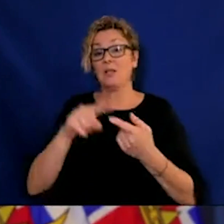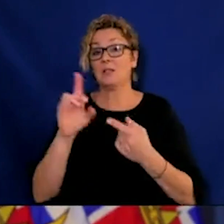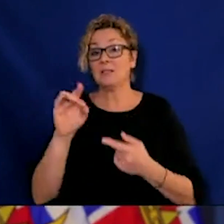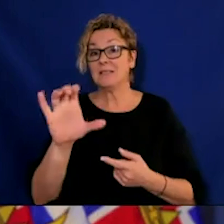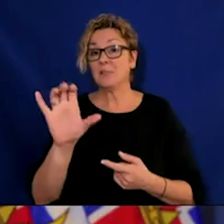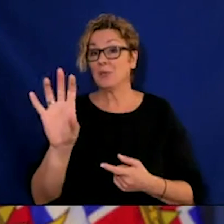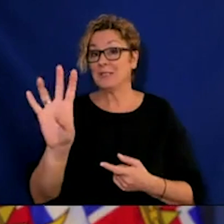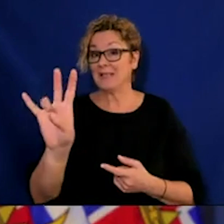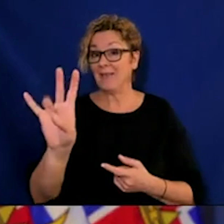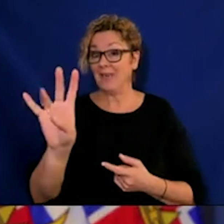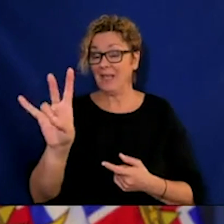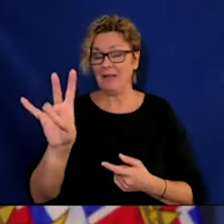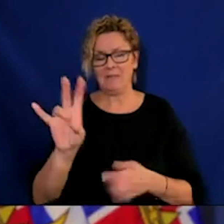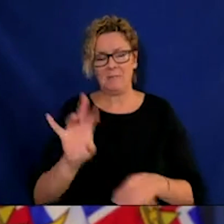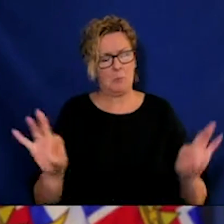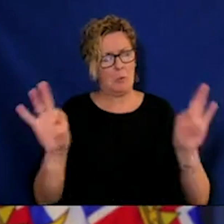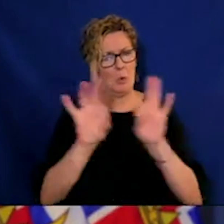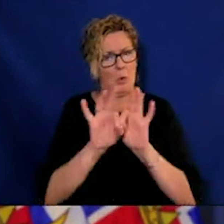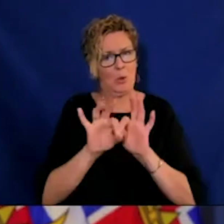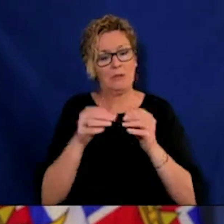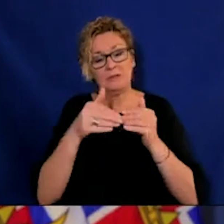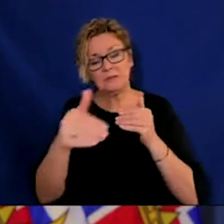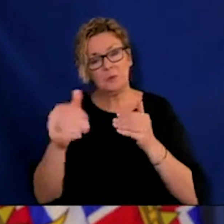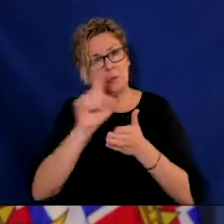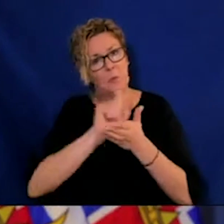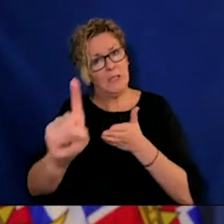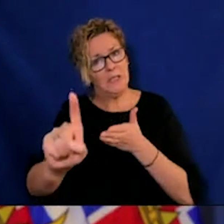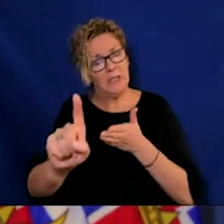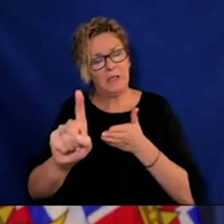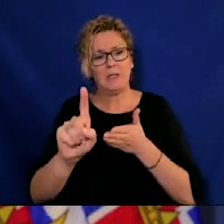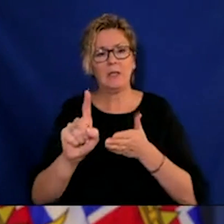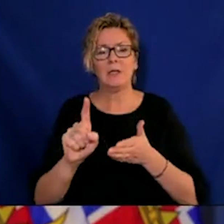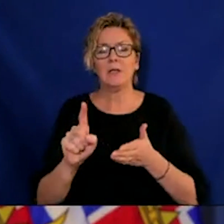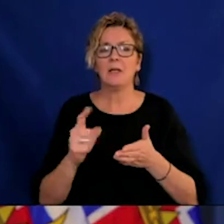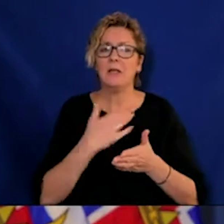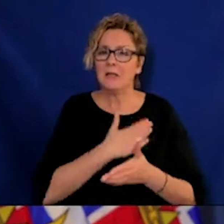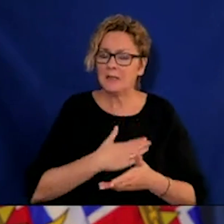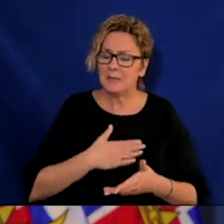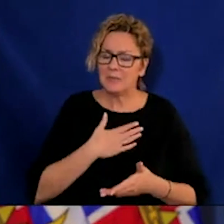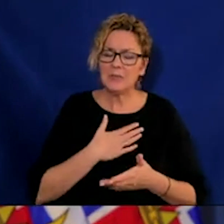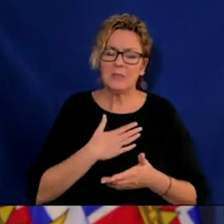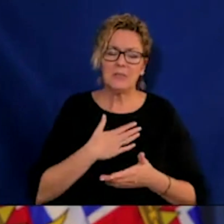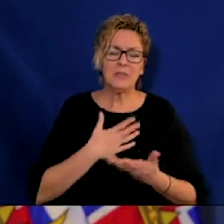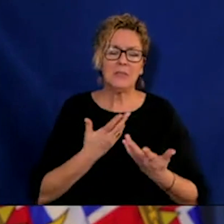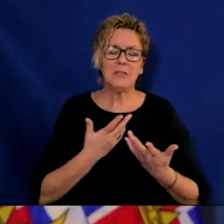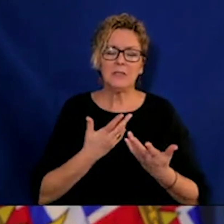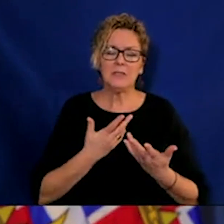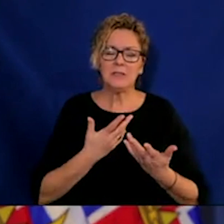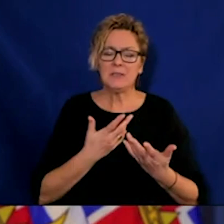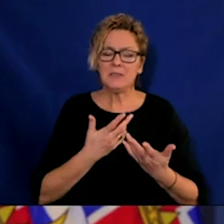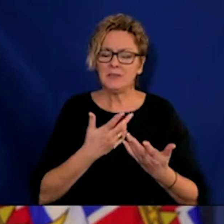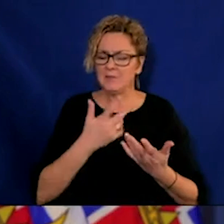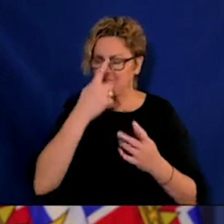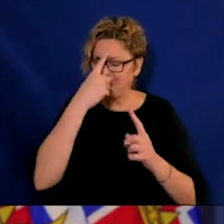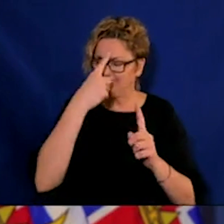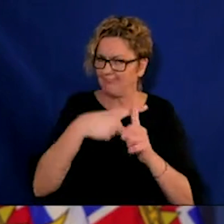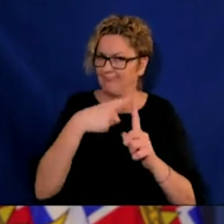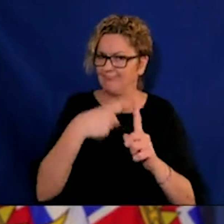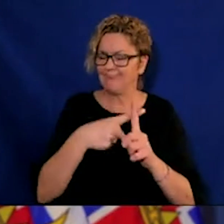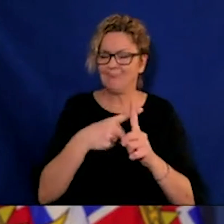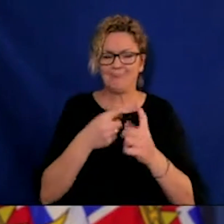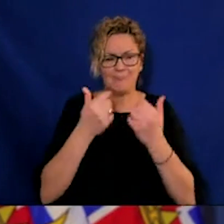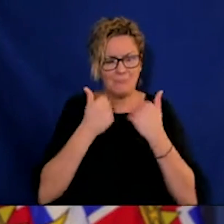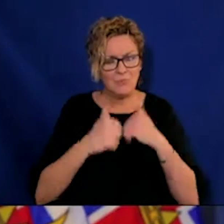orders will be reviewed, that people dig in right now. And I have a lot of